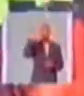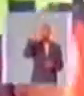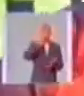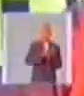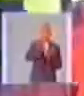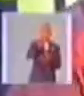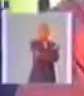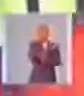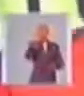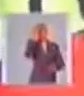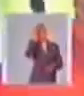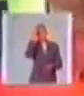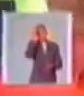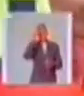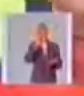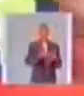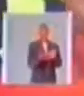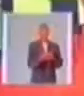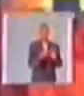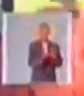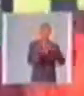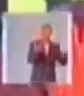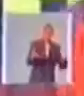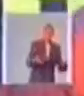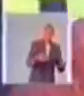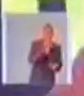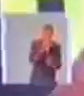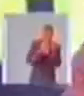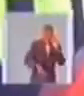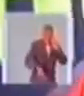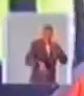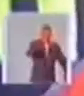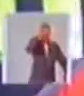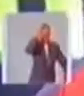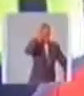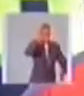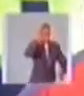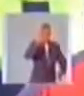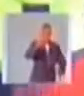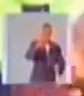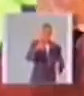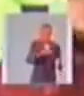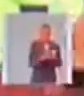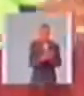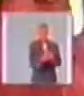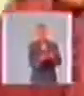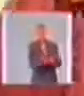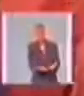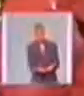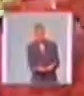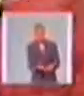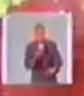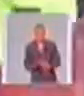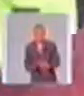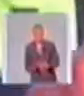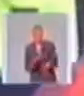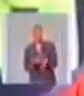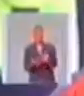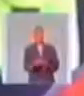said, one should share one trust and the ye, anyone who do a young couple, a pet, and a wire. And son of yours, you didn't know, better,